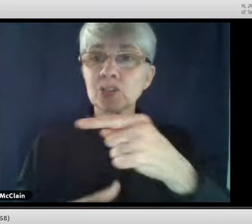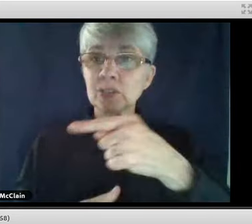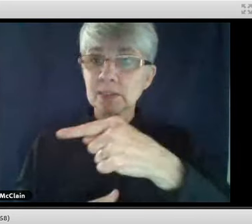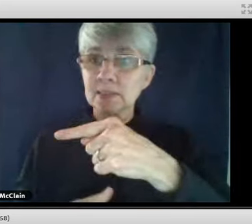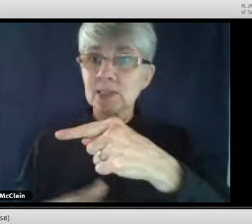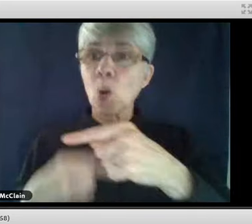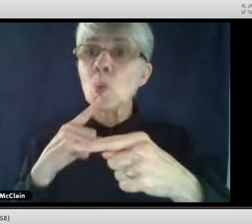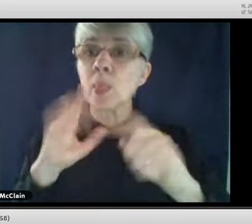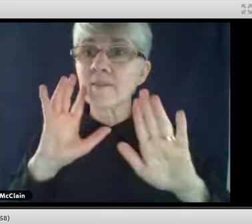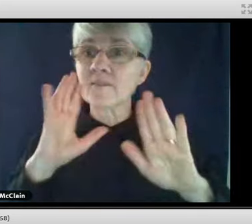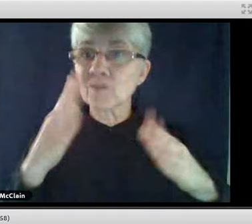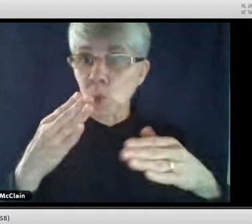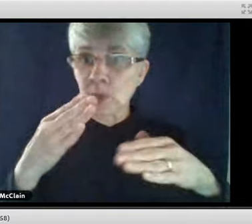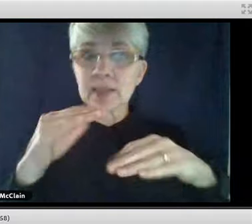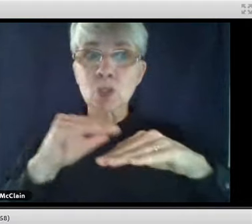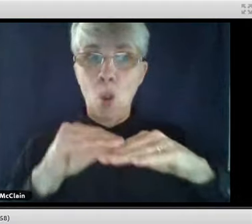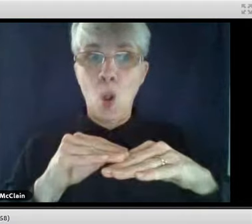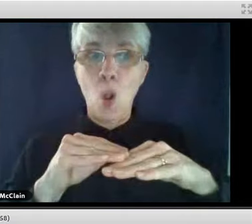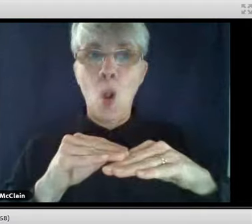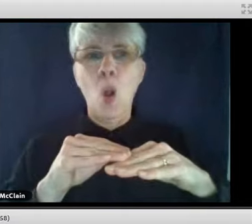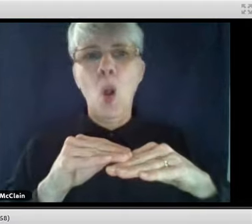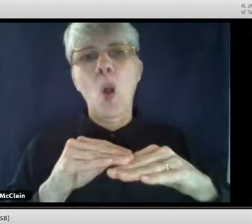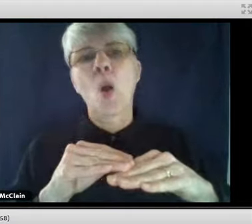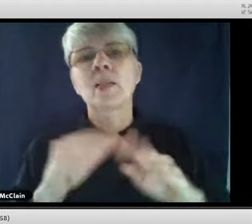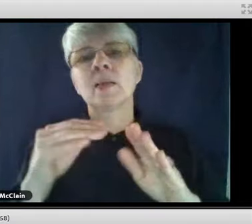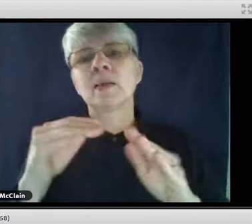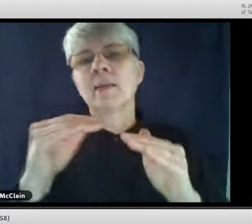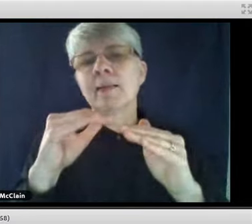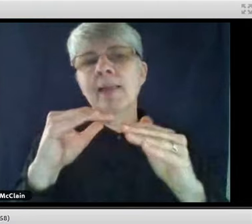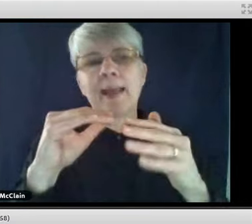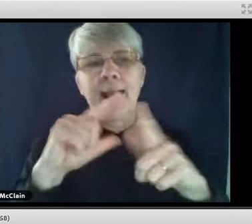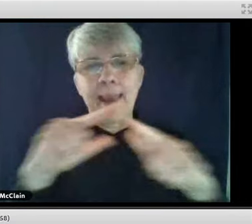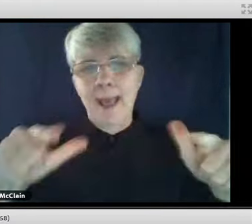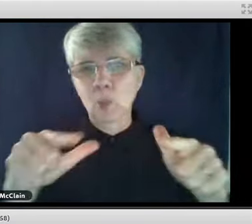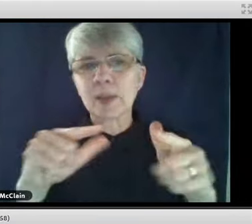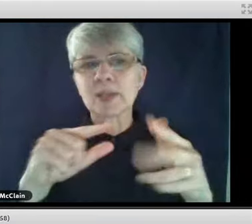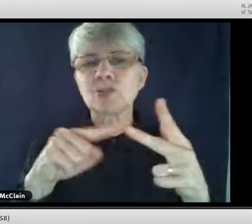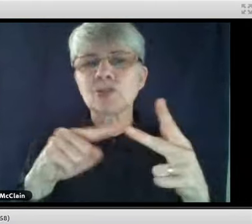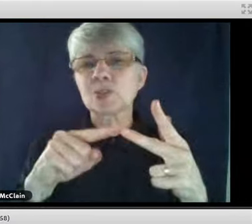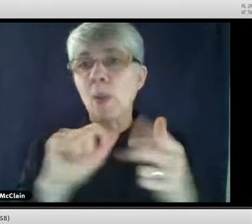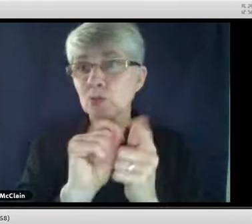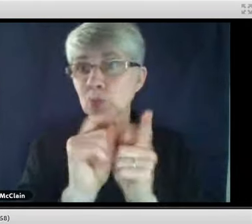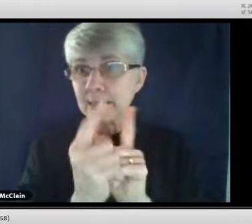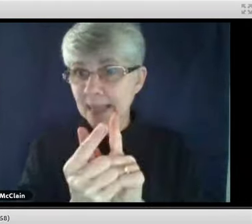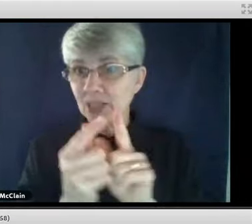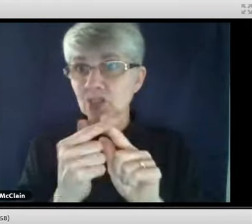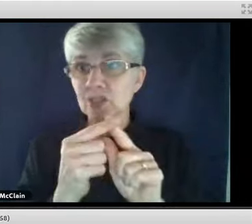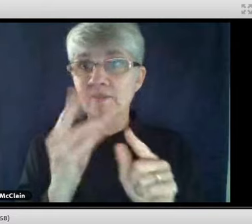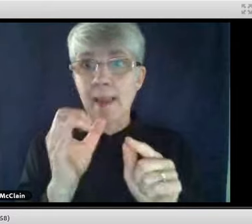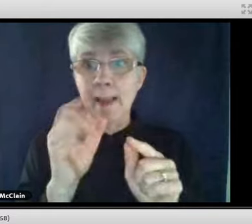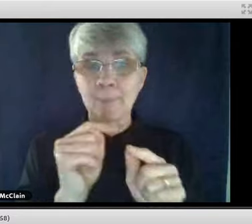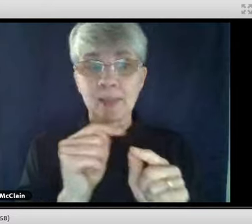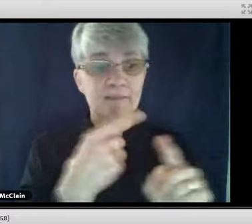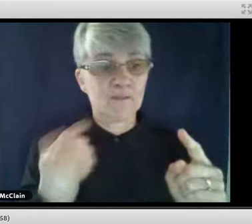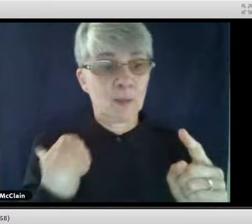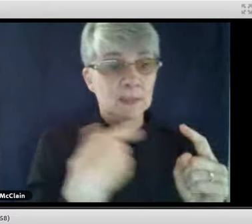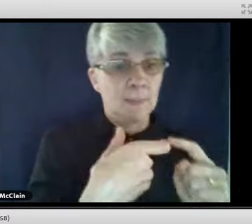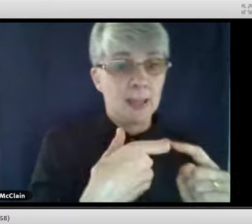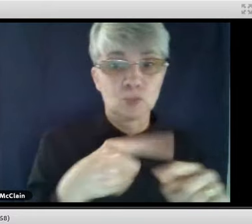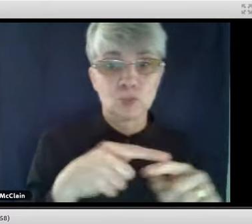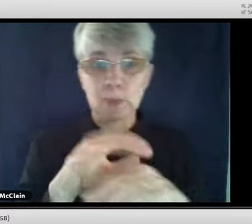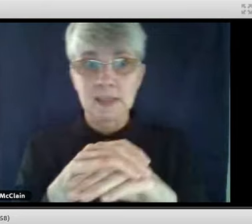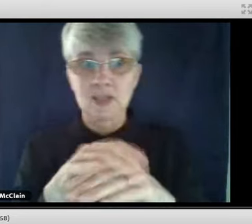focus in on the expression level, like language, for example. So if you have a translation of Hamlet into Spanish, that would be a new